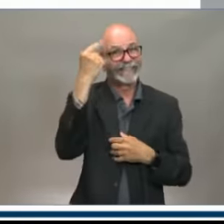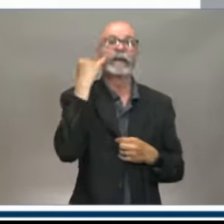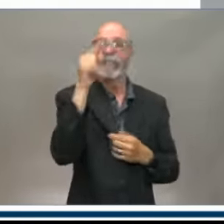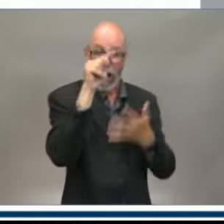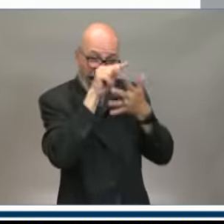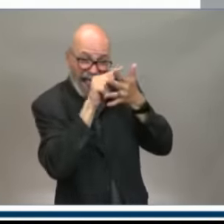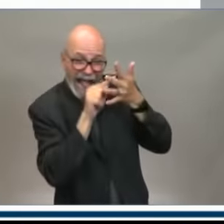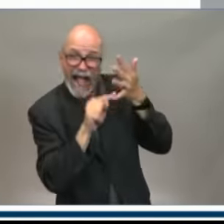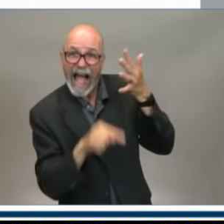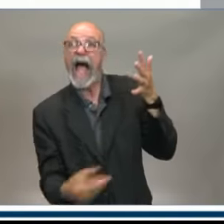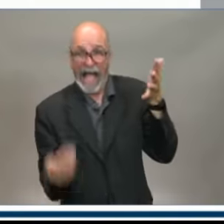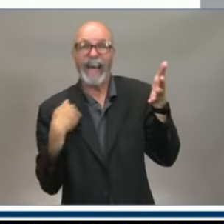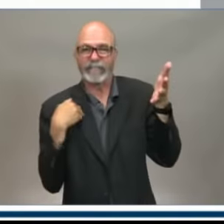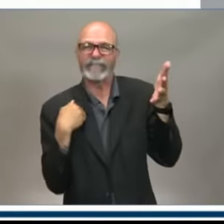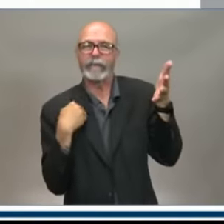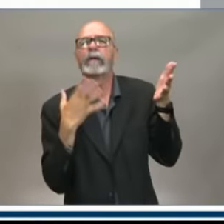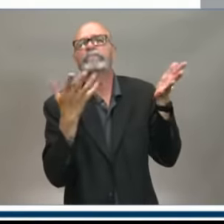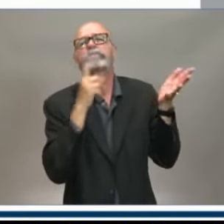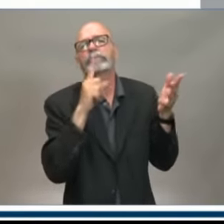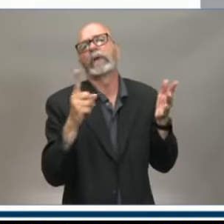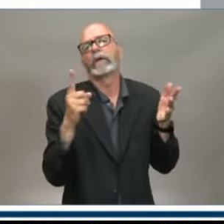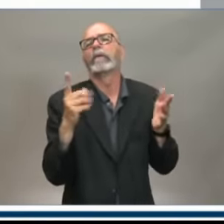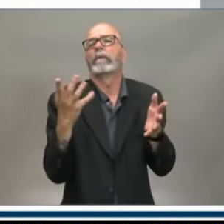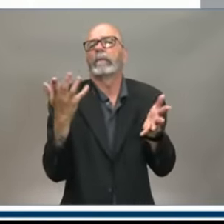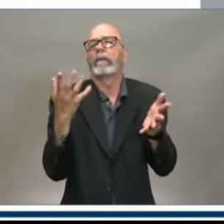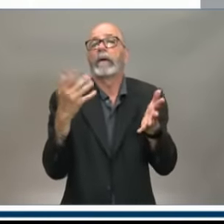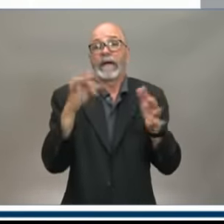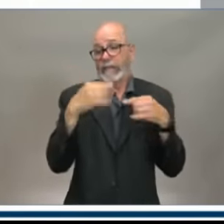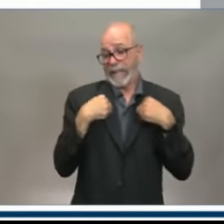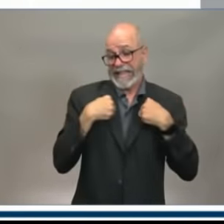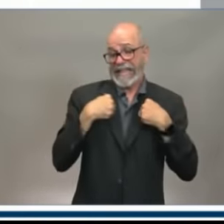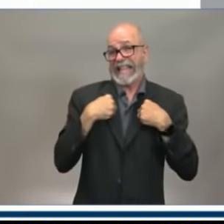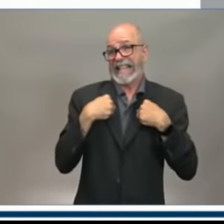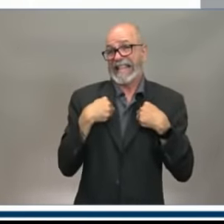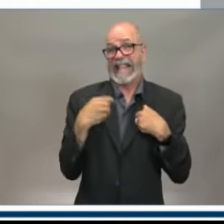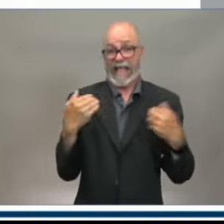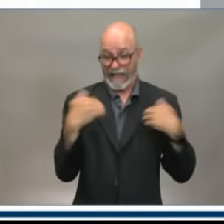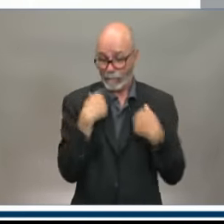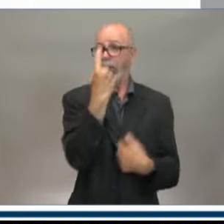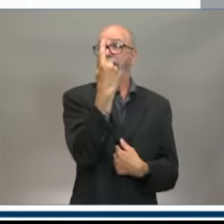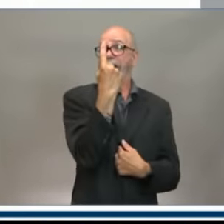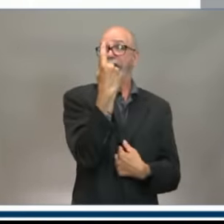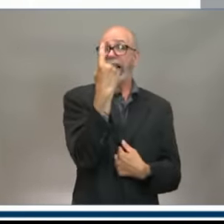common symptoms, and just because you have one of those, I don't want to create undue stress.